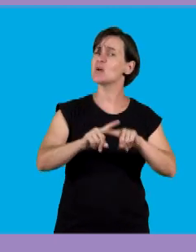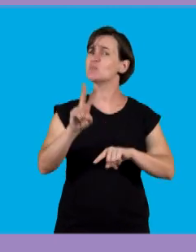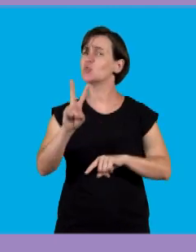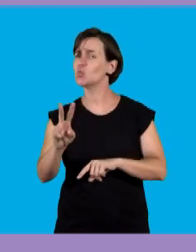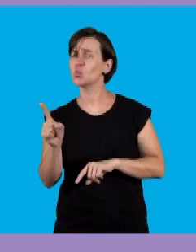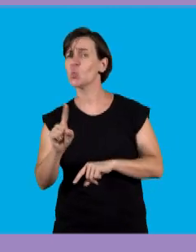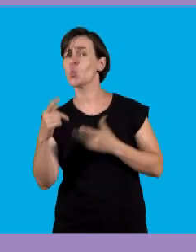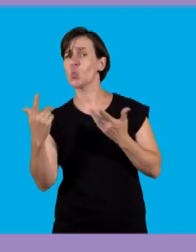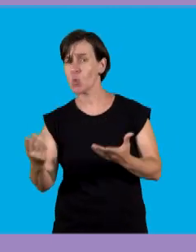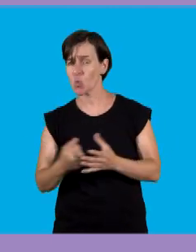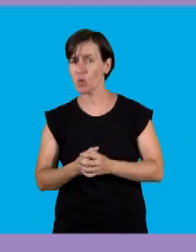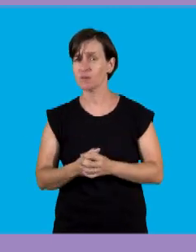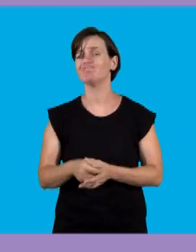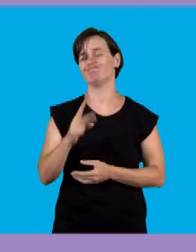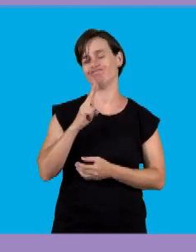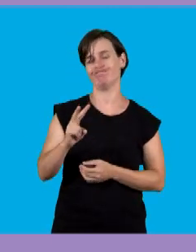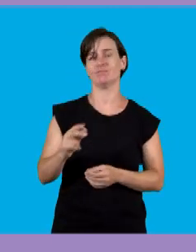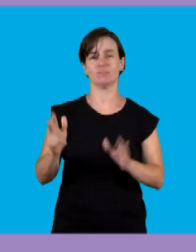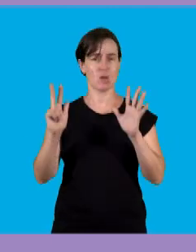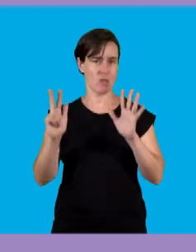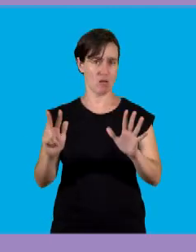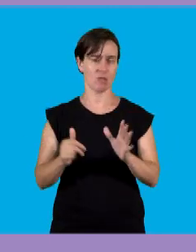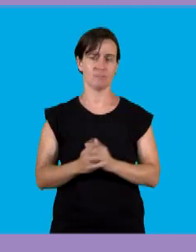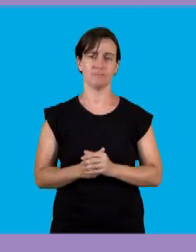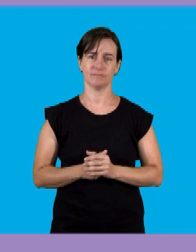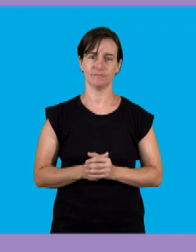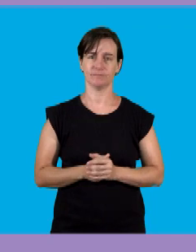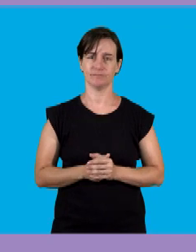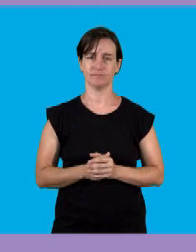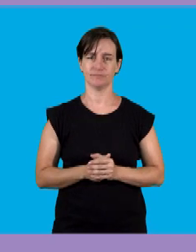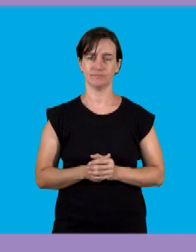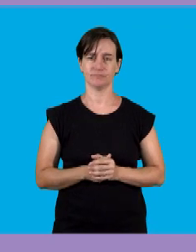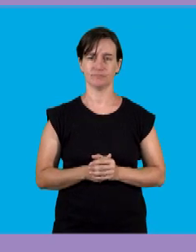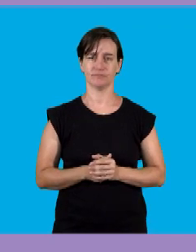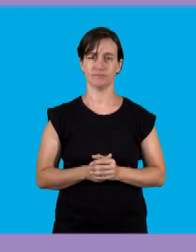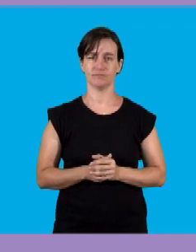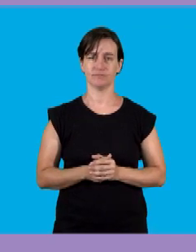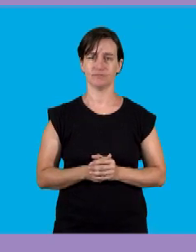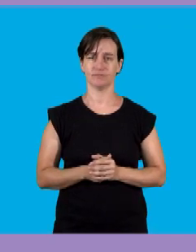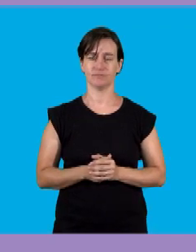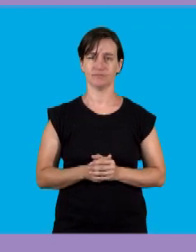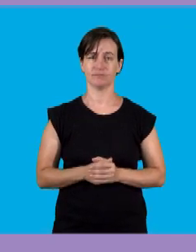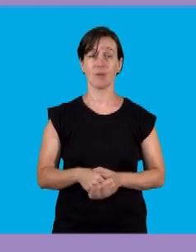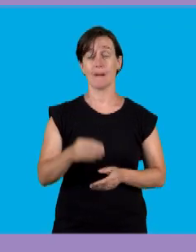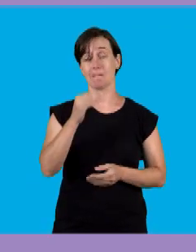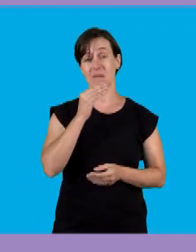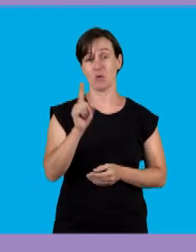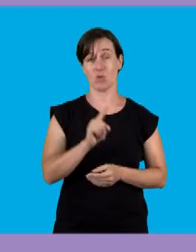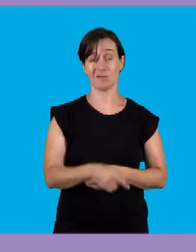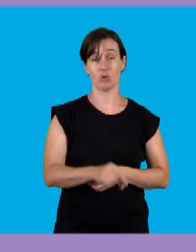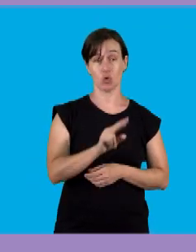additionally now multiply that by 2, that is going to give us an 8. So we know that our